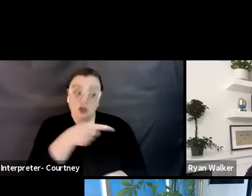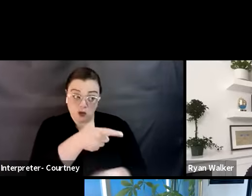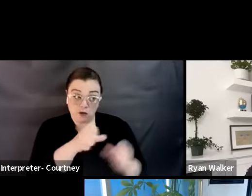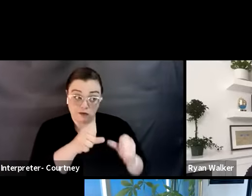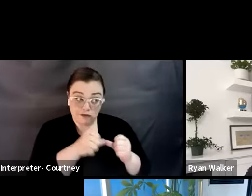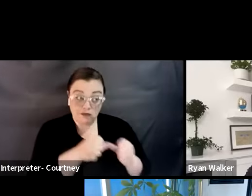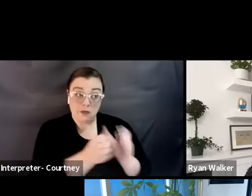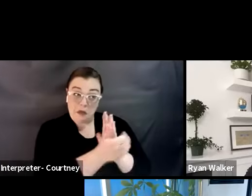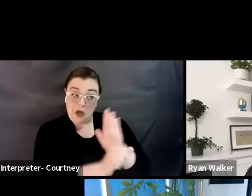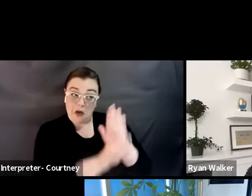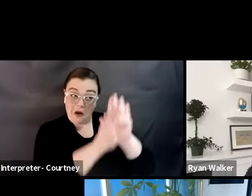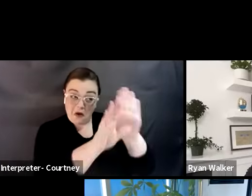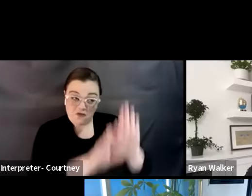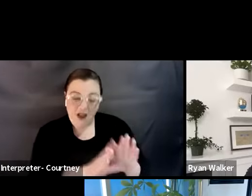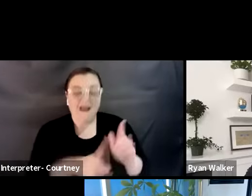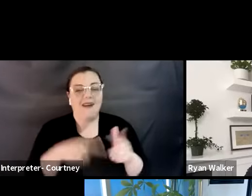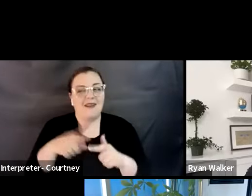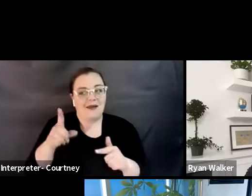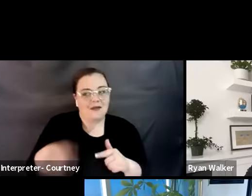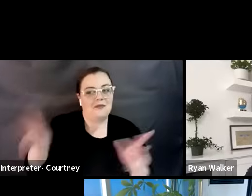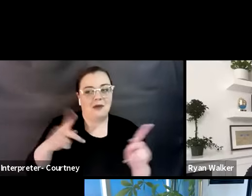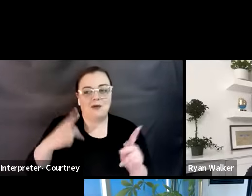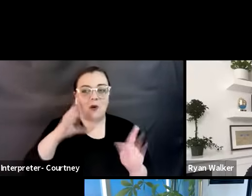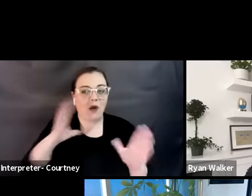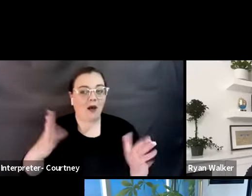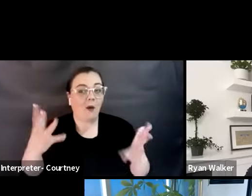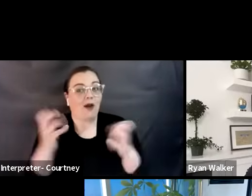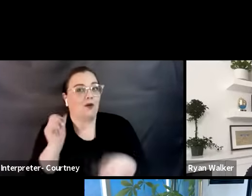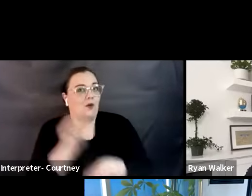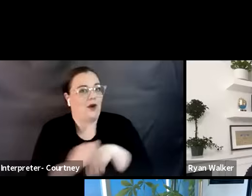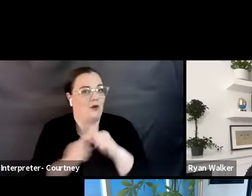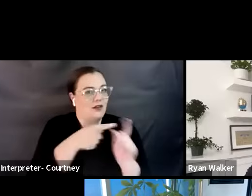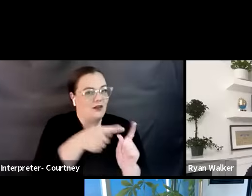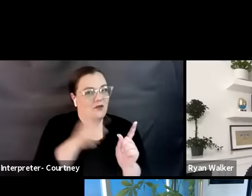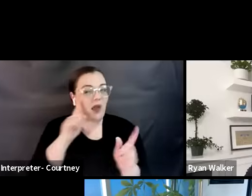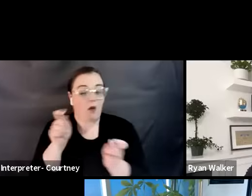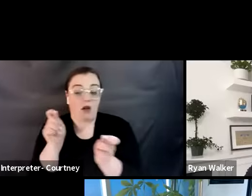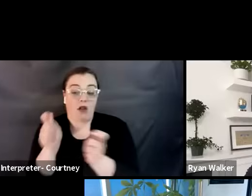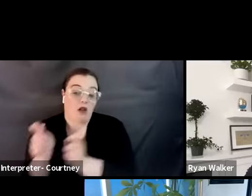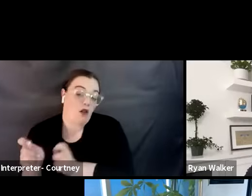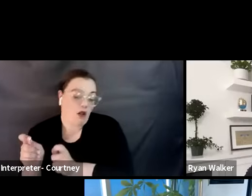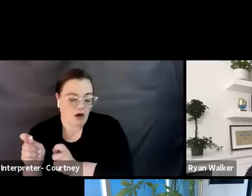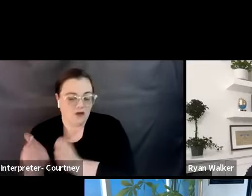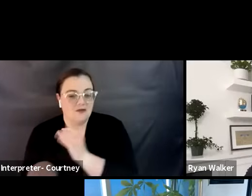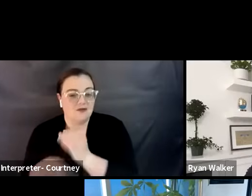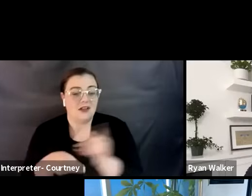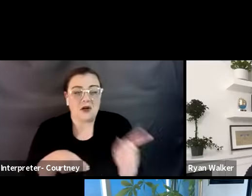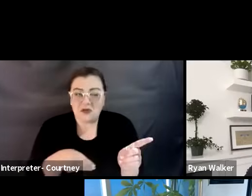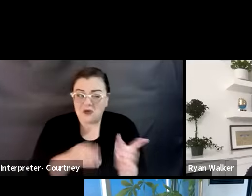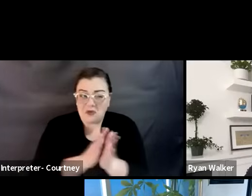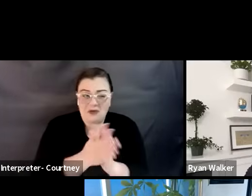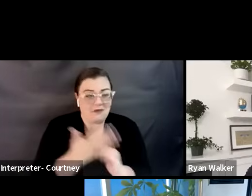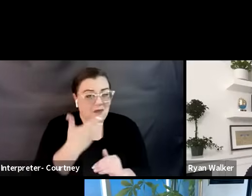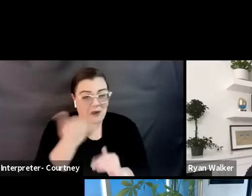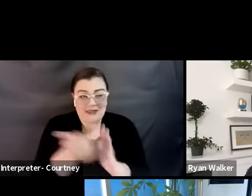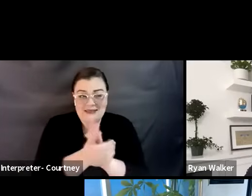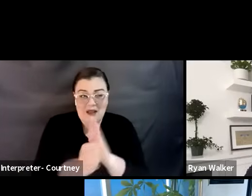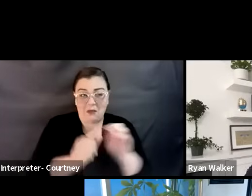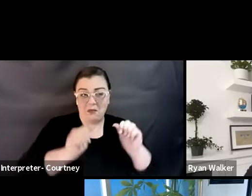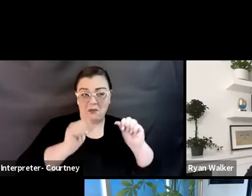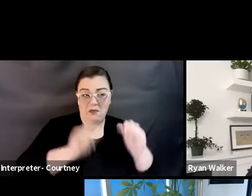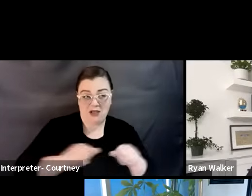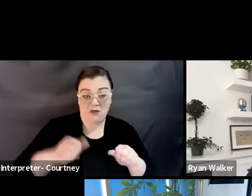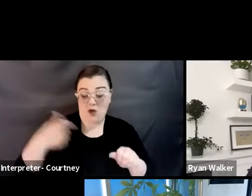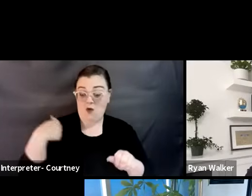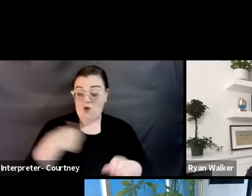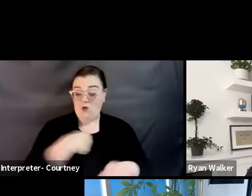about this person, because I really want to work with this person. So as much as you can make yourself the best talent you can be, when we're working with you, we're telling